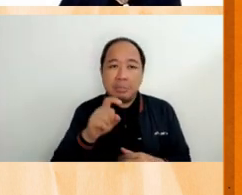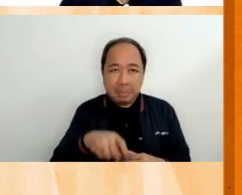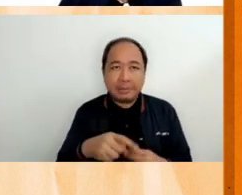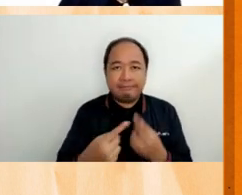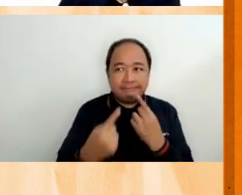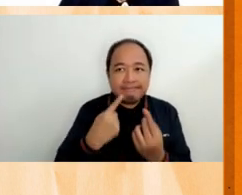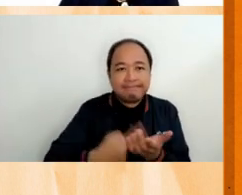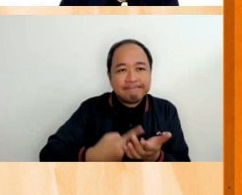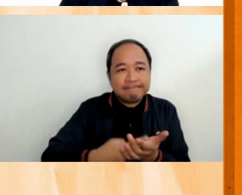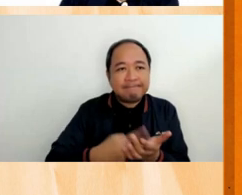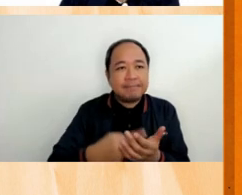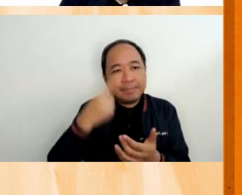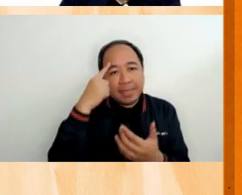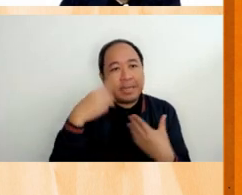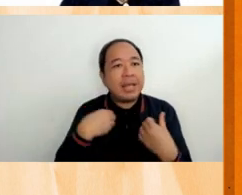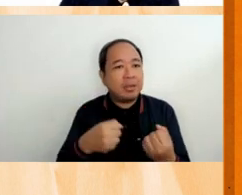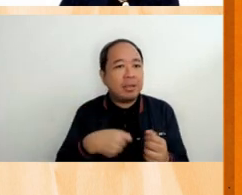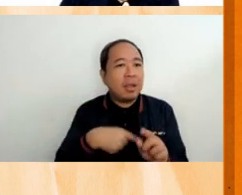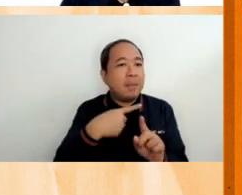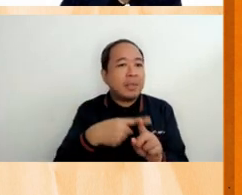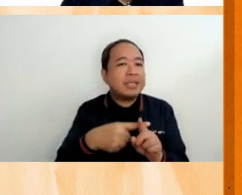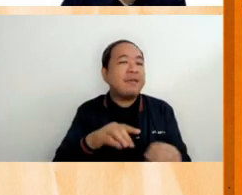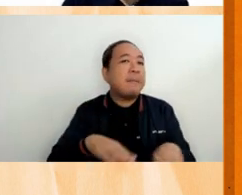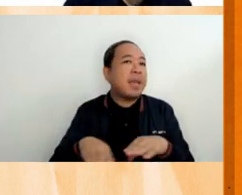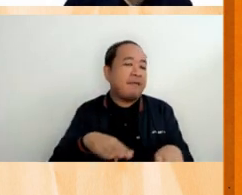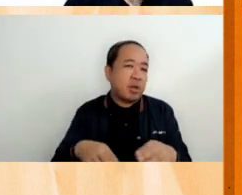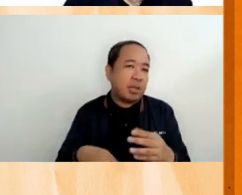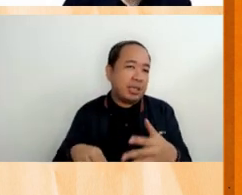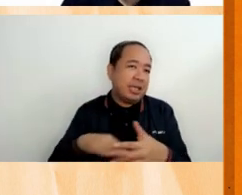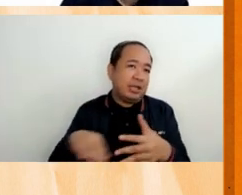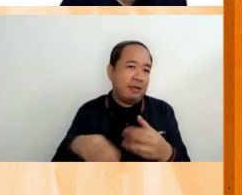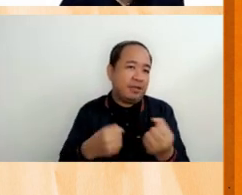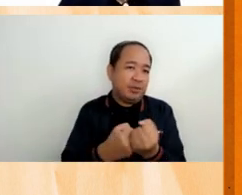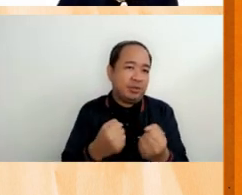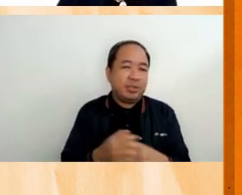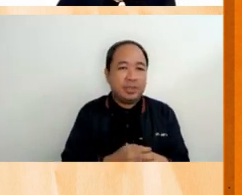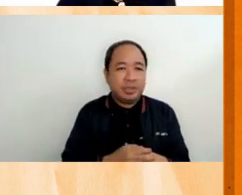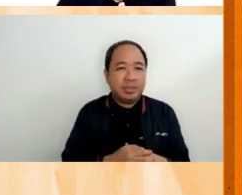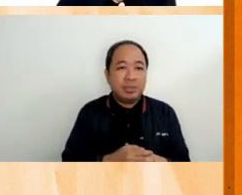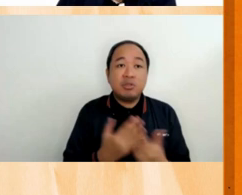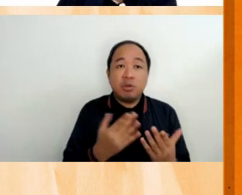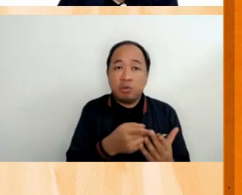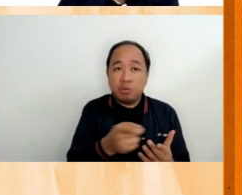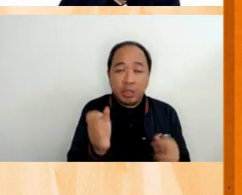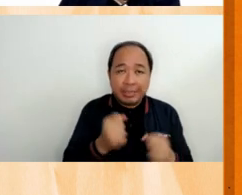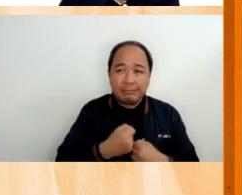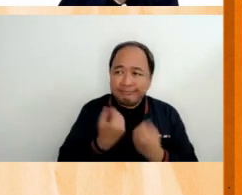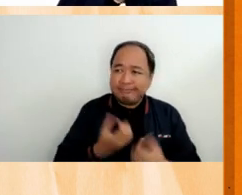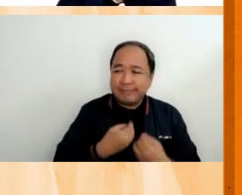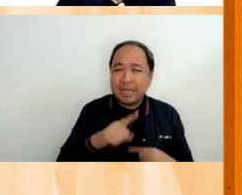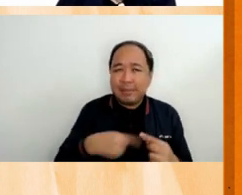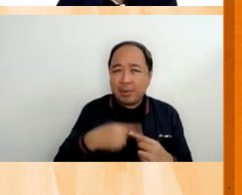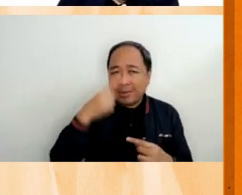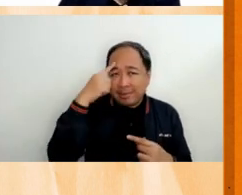something that we consider as strengths based. No, we also can talk